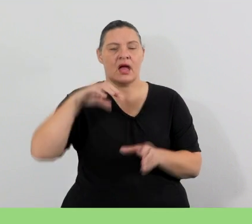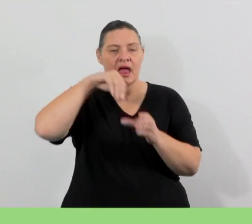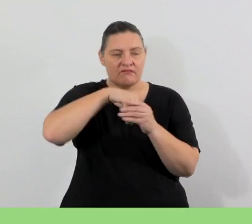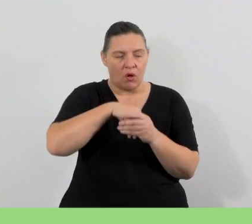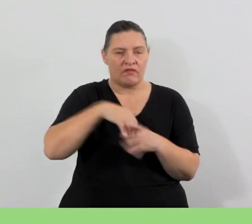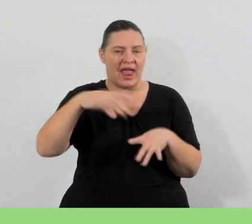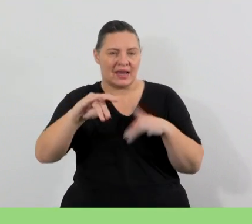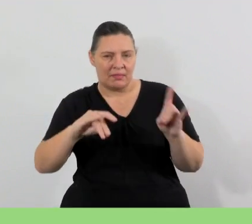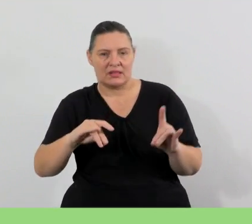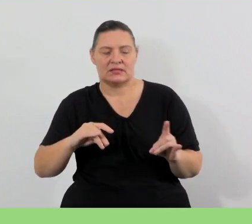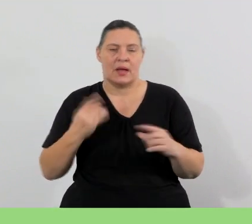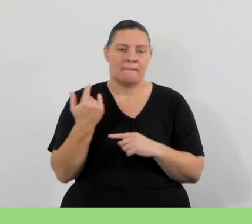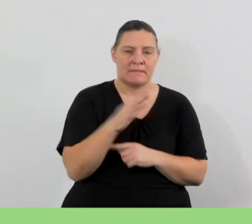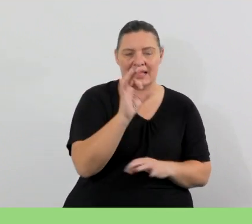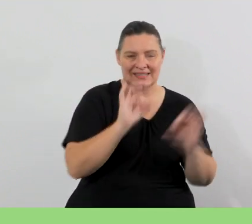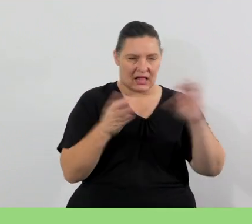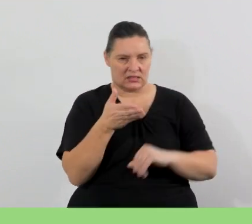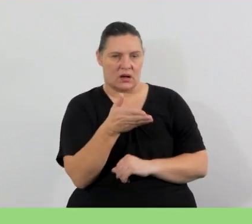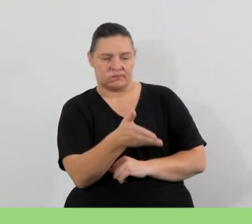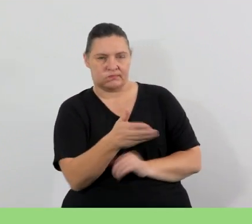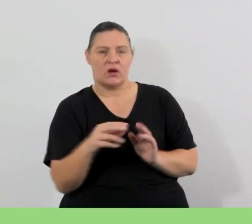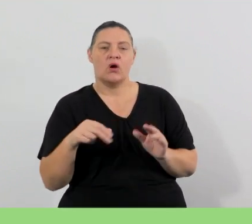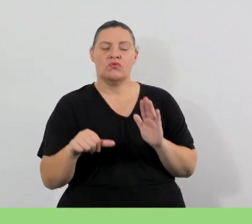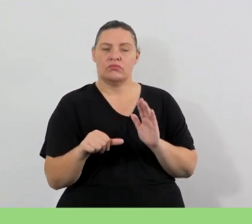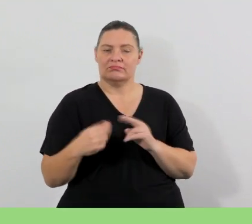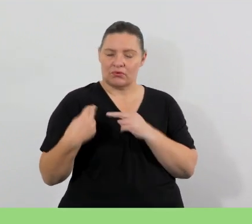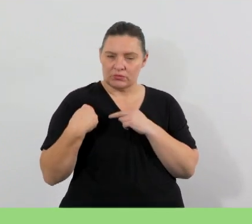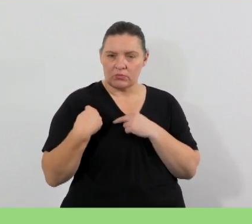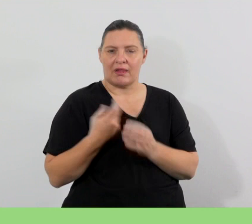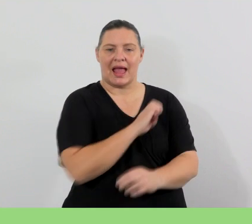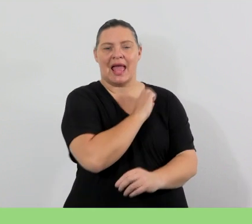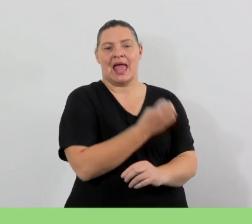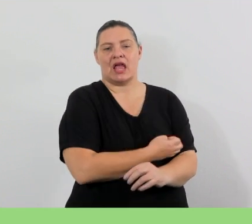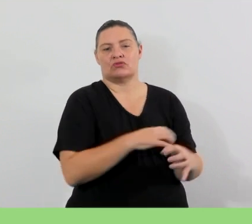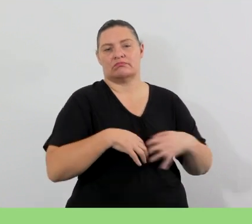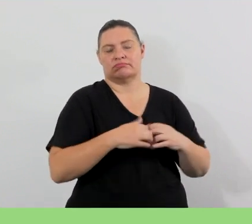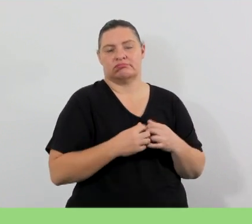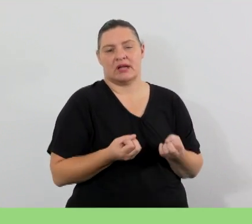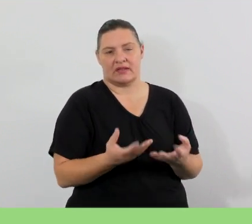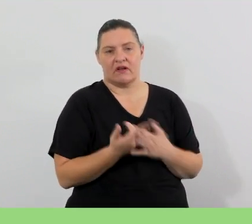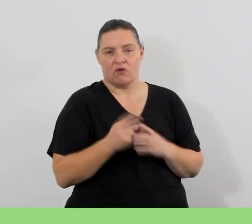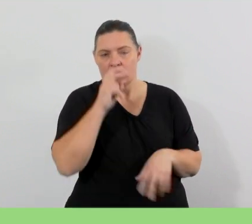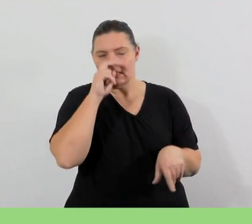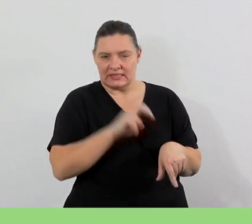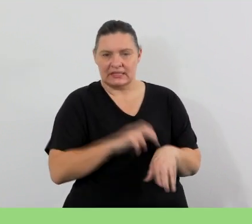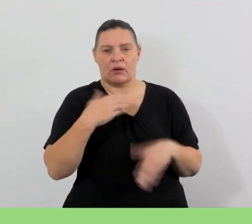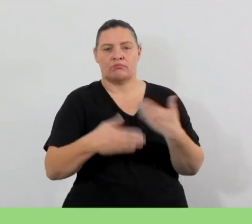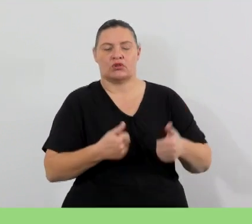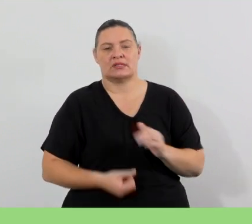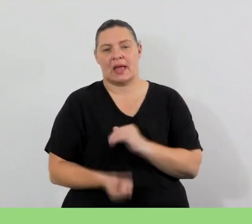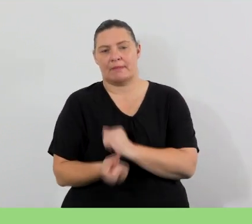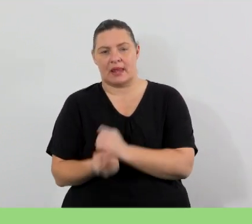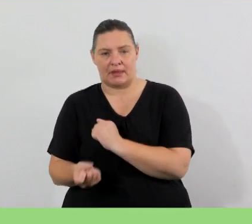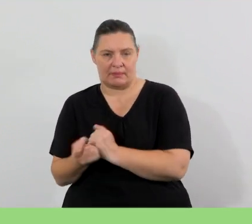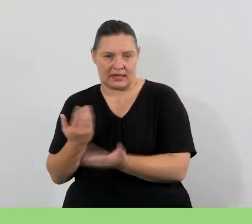structure that is found in animals and plant cells, which is responsible for generating energy that is needed for